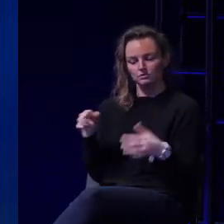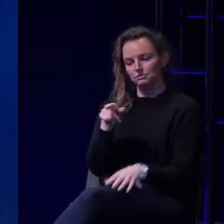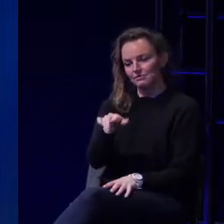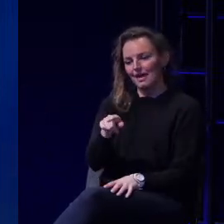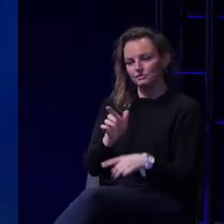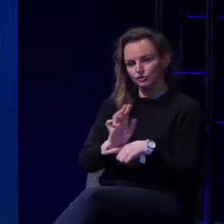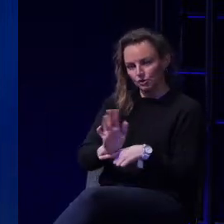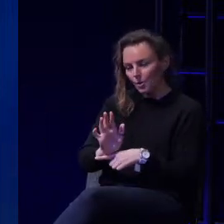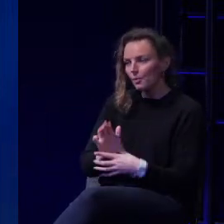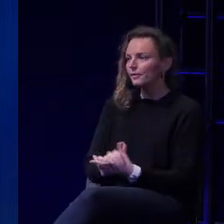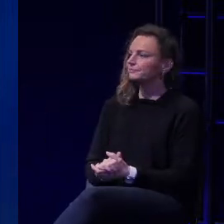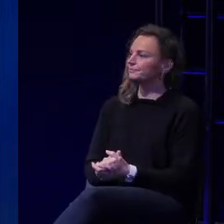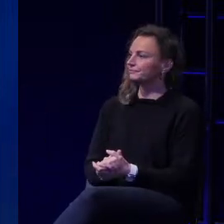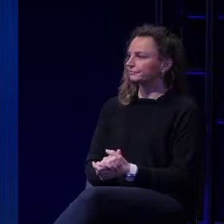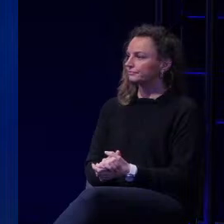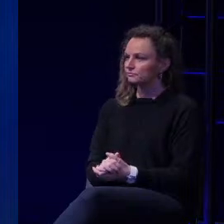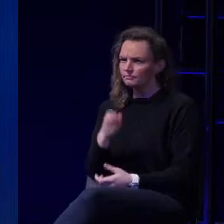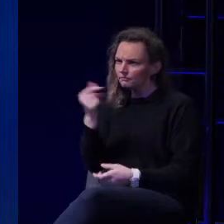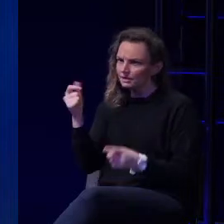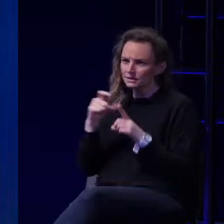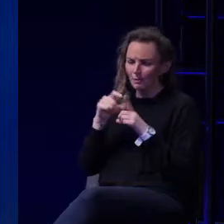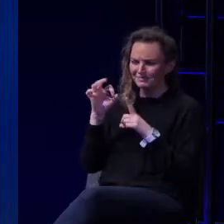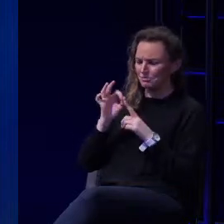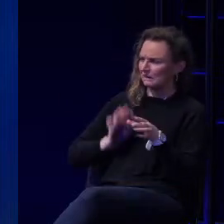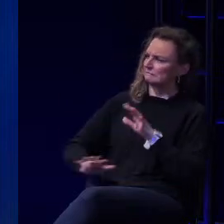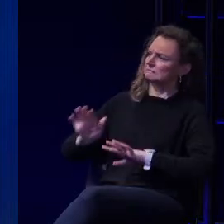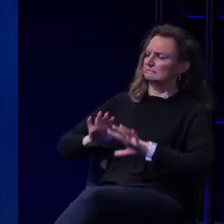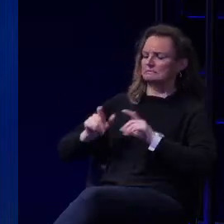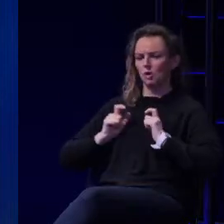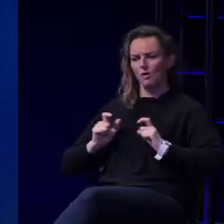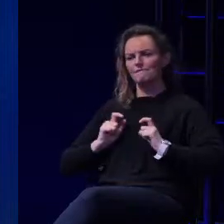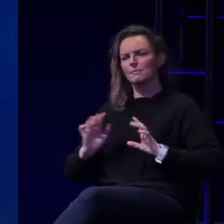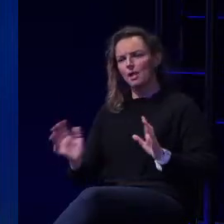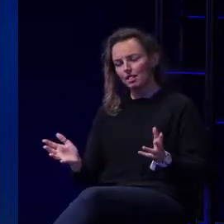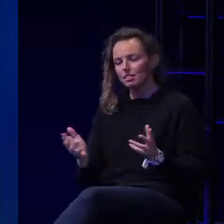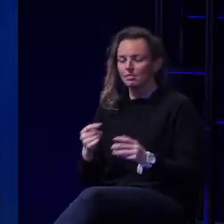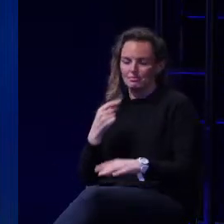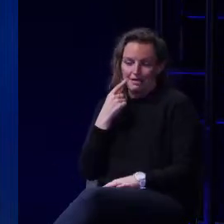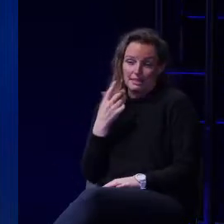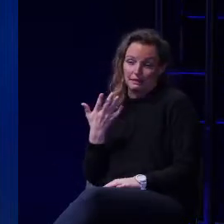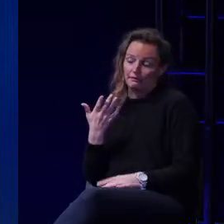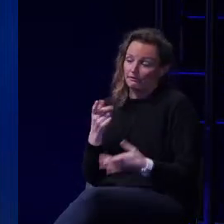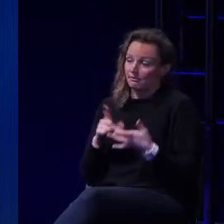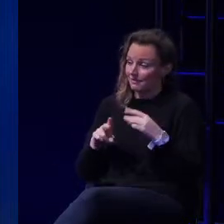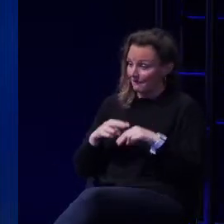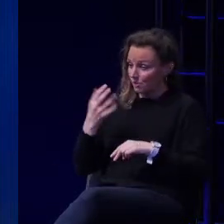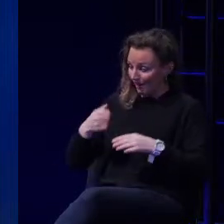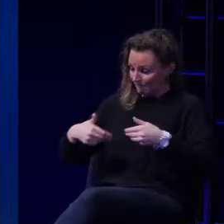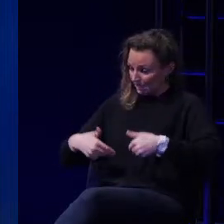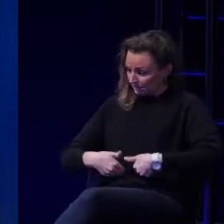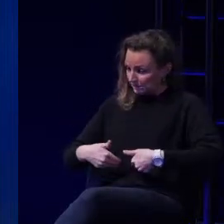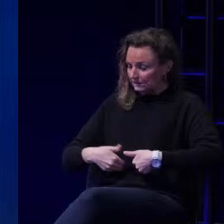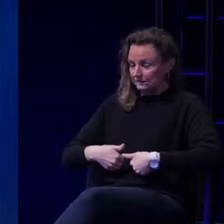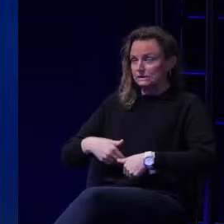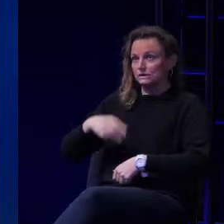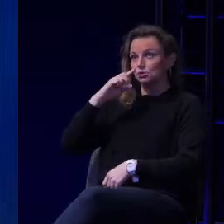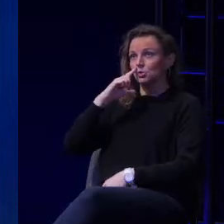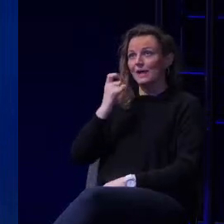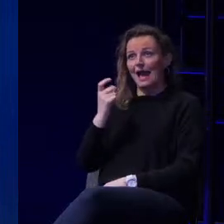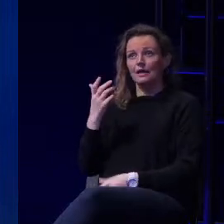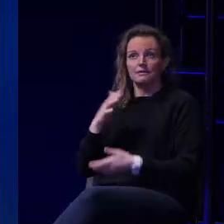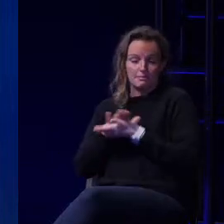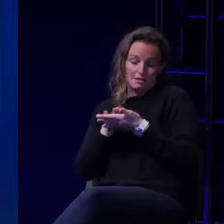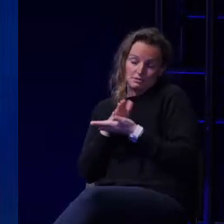it makes some DPs really uncomfortable. But I think if you do, you know, if you have it in your wheelhouse, then it